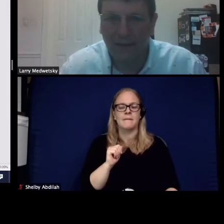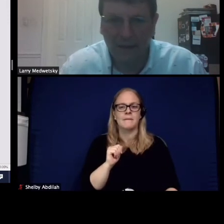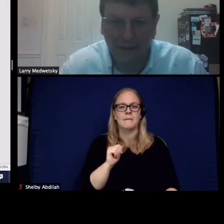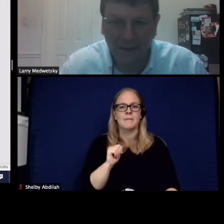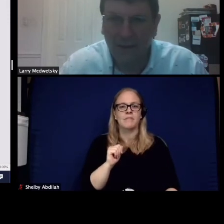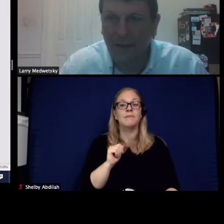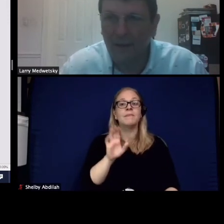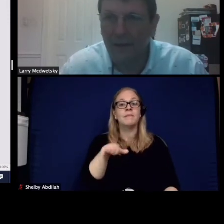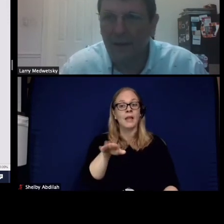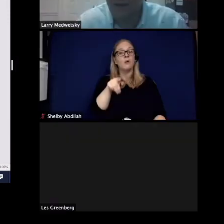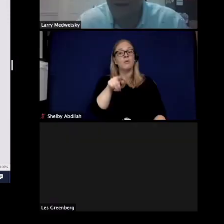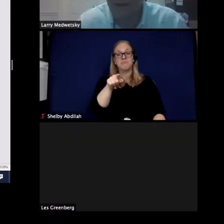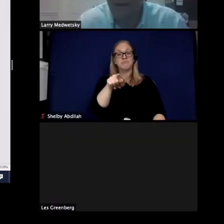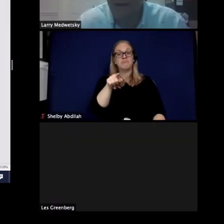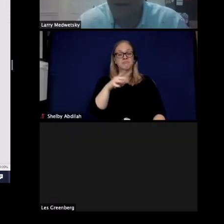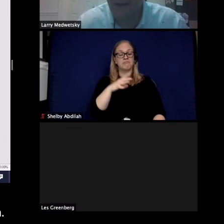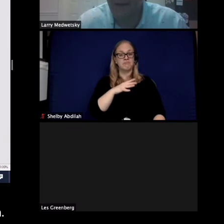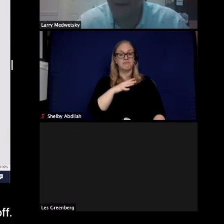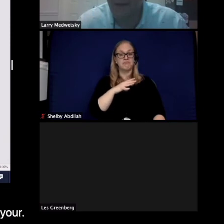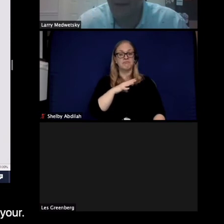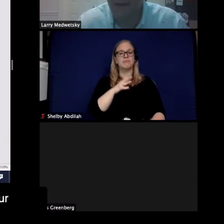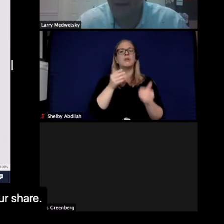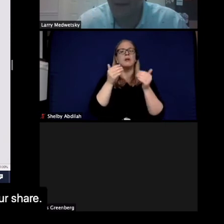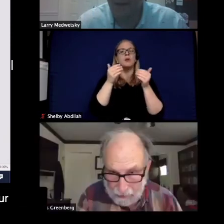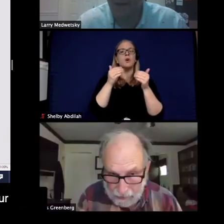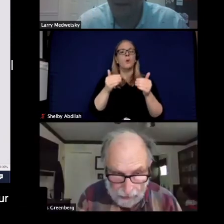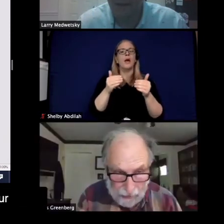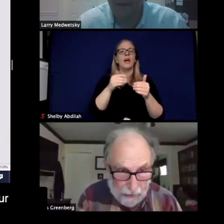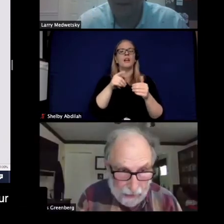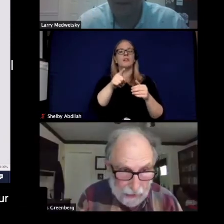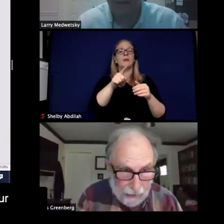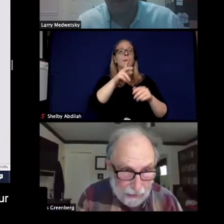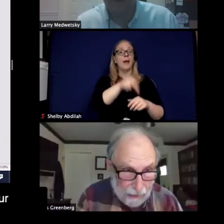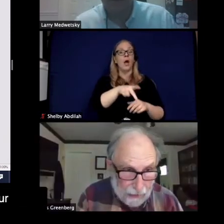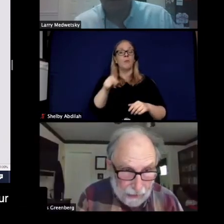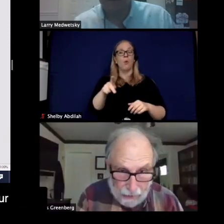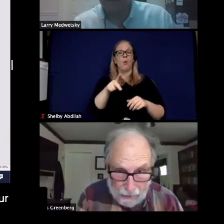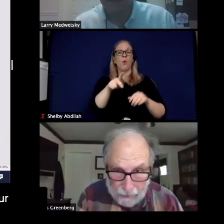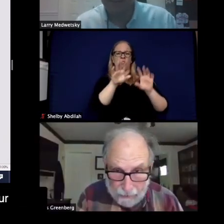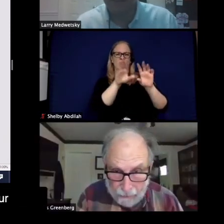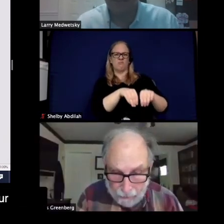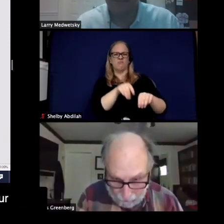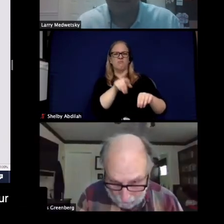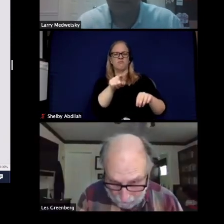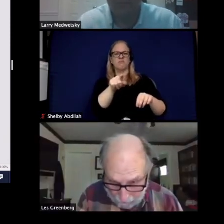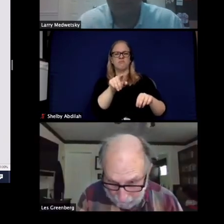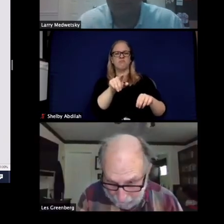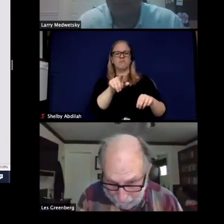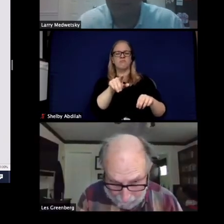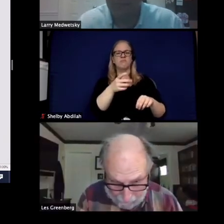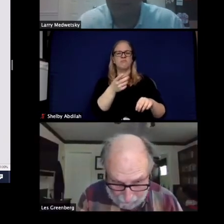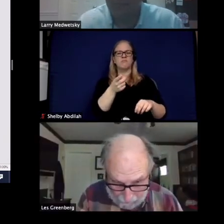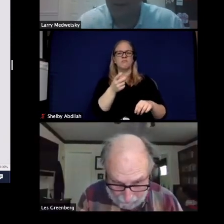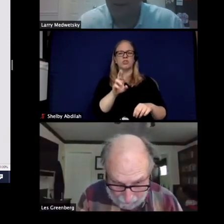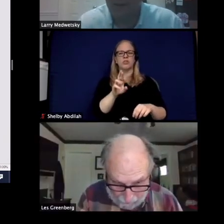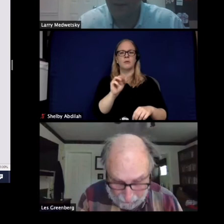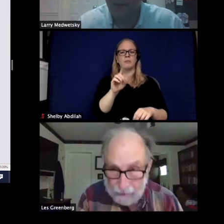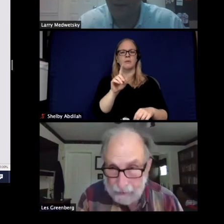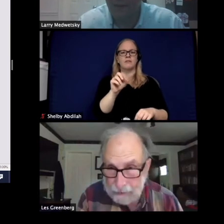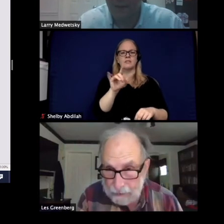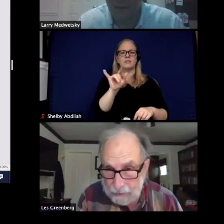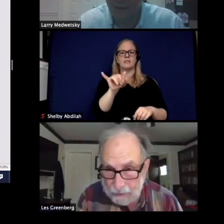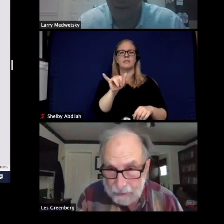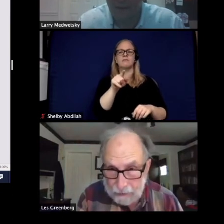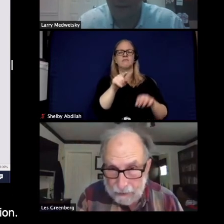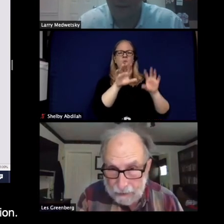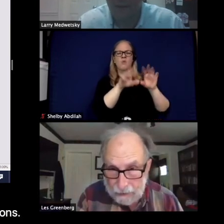You can go ahead and turn off your sharing, your screen. If people can just wait, if they